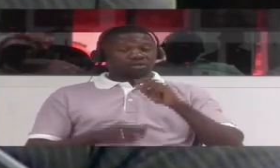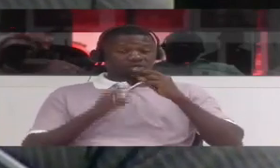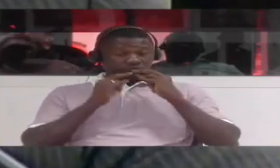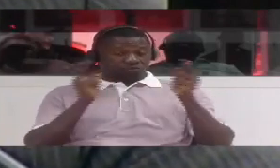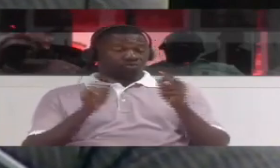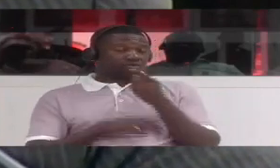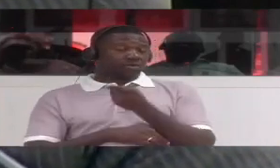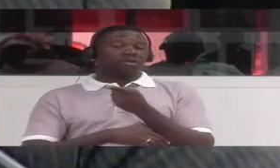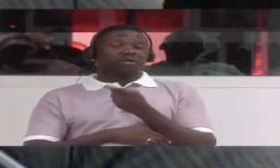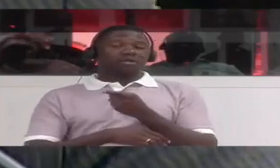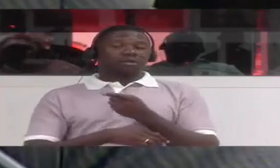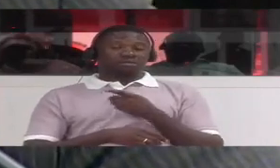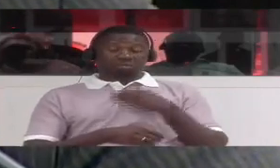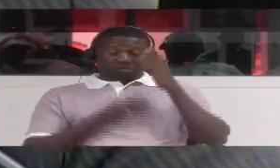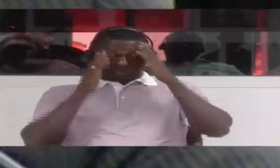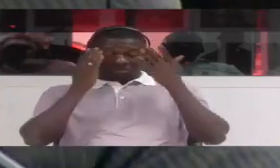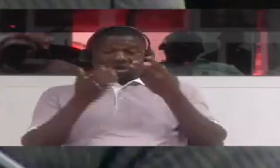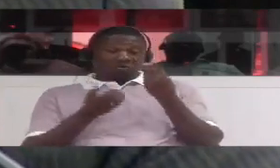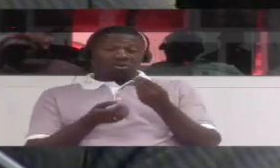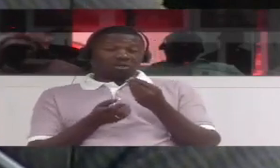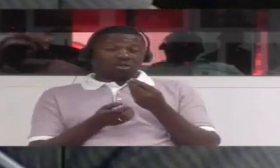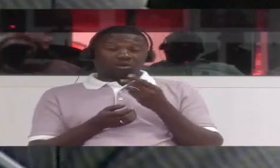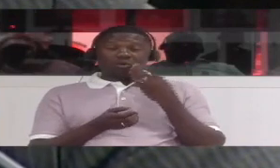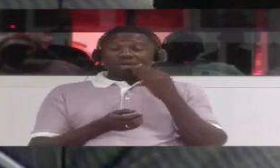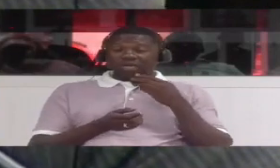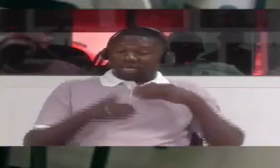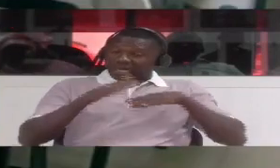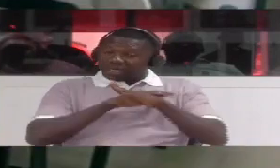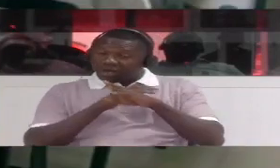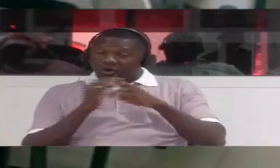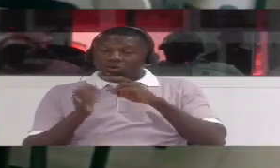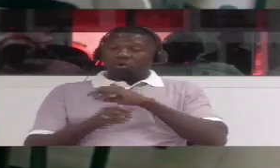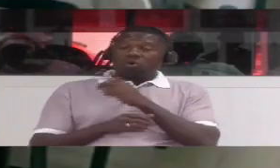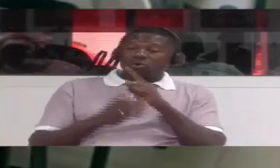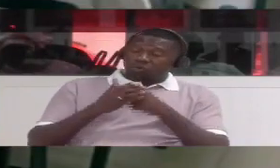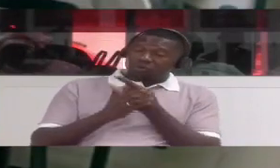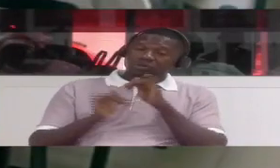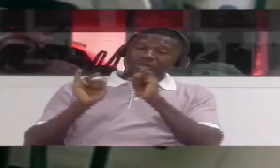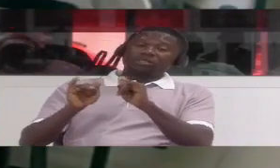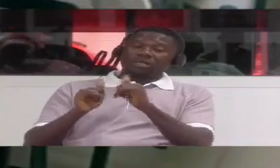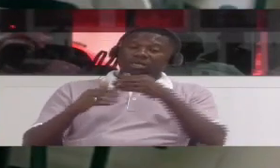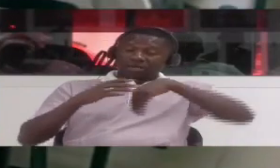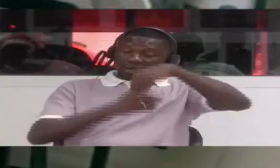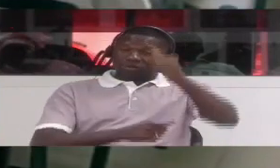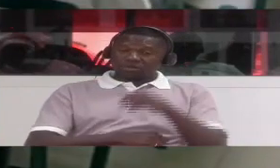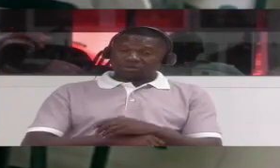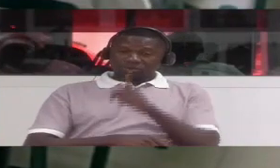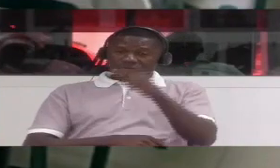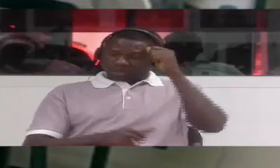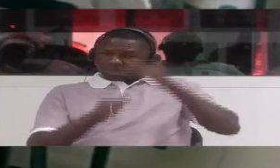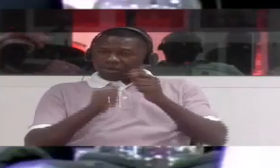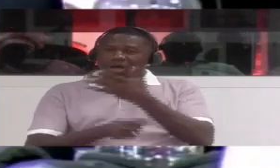waiting, what will come? What form will they come? Will they enter or will they stay outside? That was always in my mind. Do you recall how many detainees